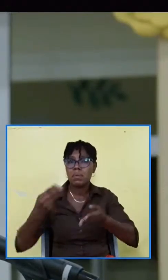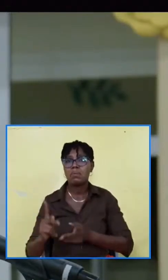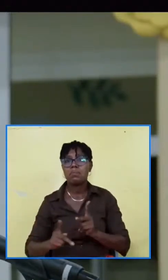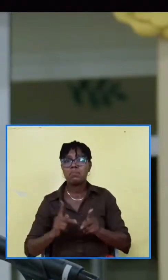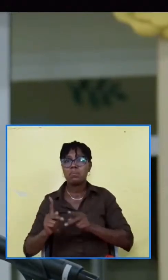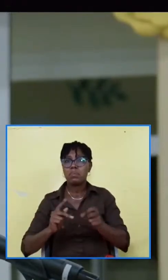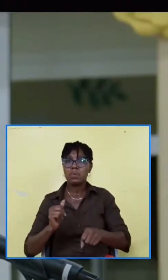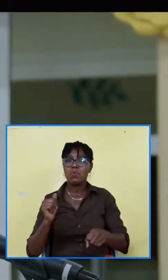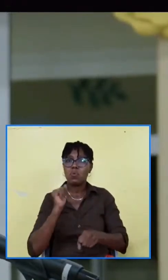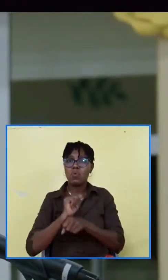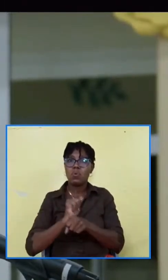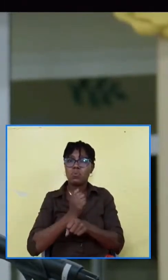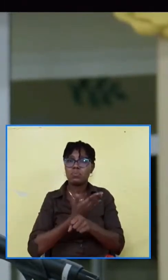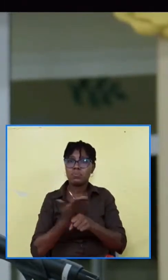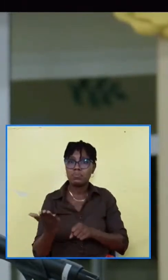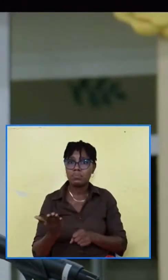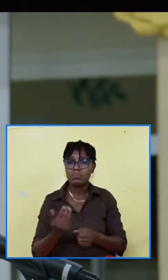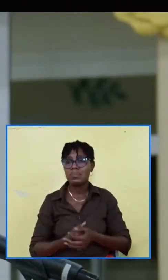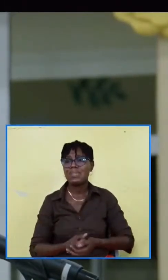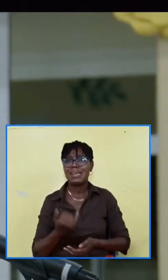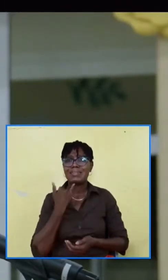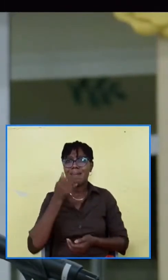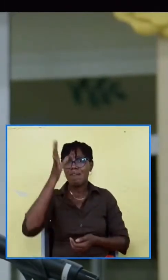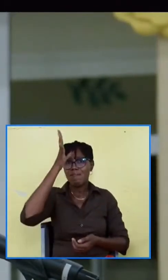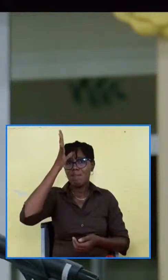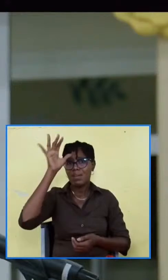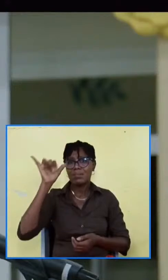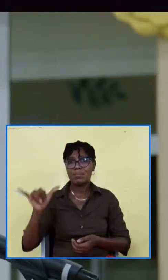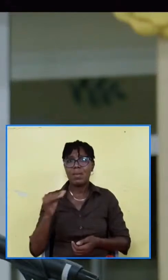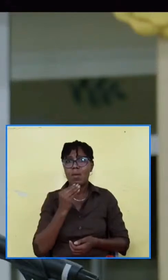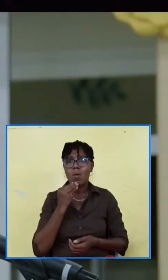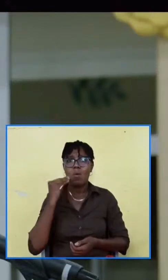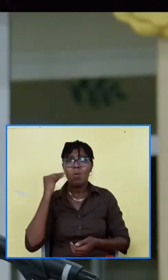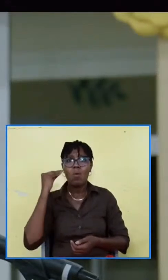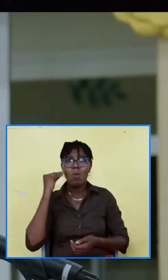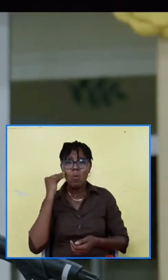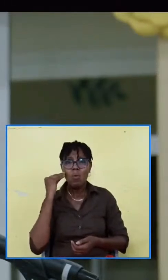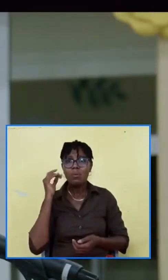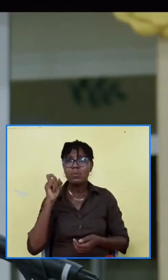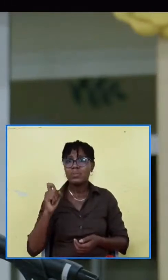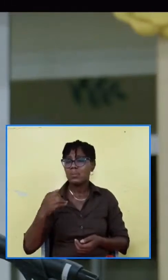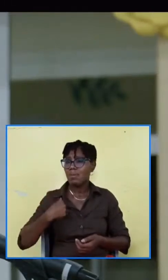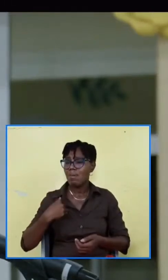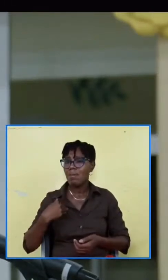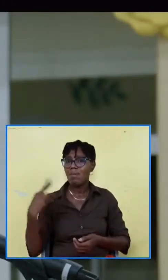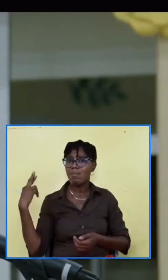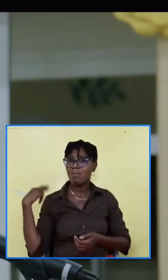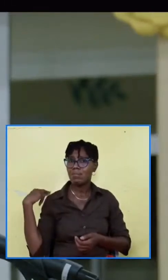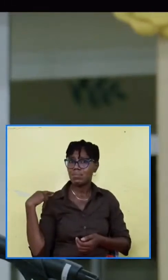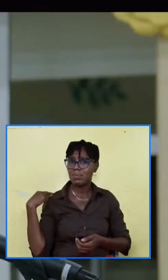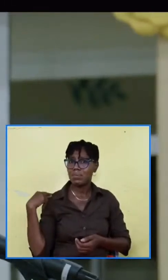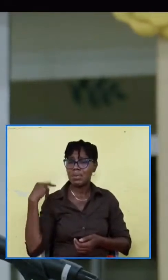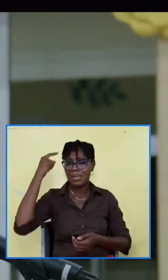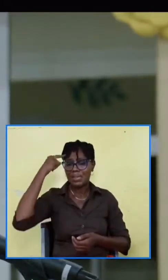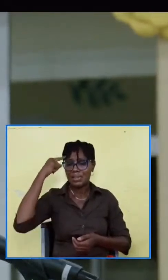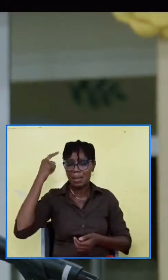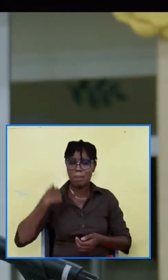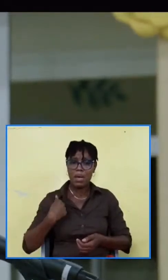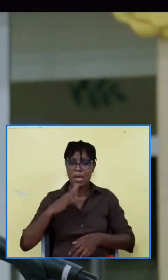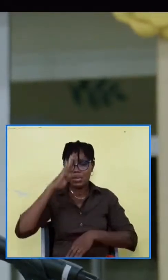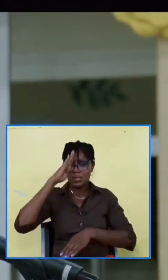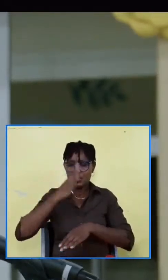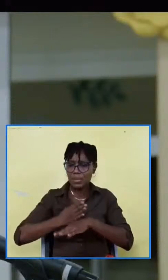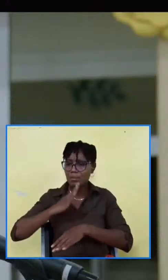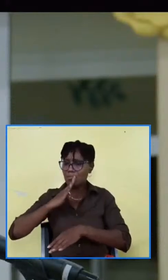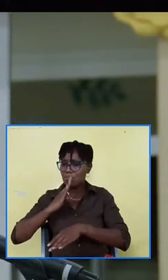because if it shows that fathers stay at home, they AKA take on responsibility and have the time maybe to think about the next generation that is literally